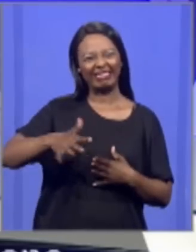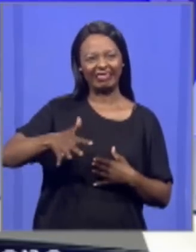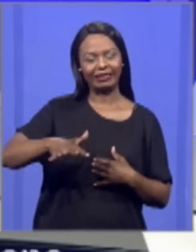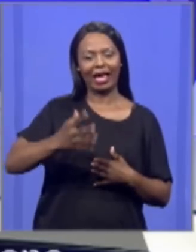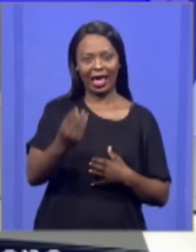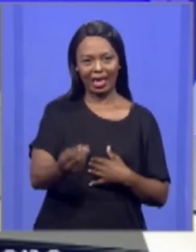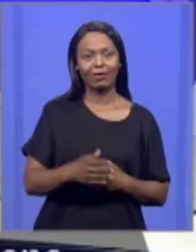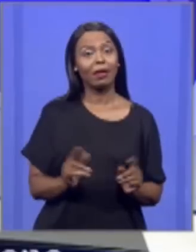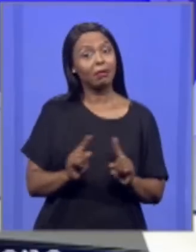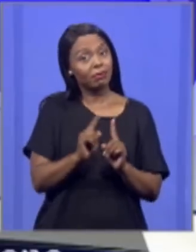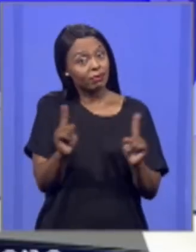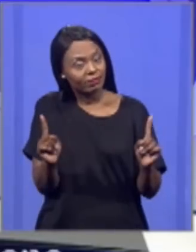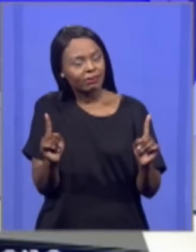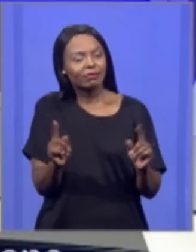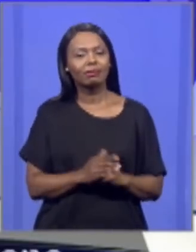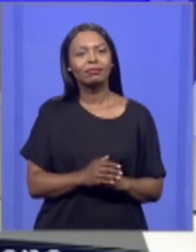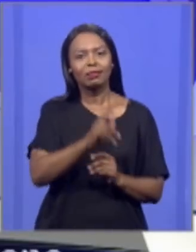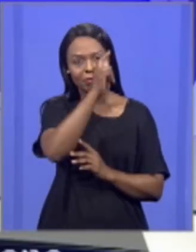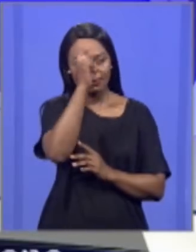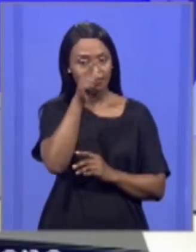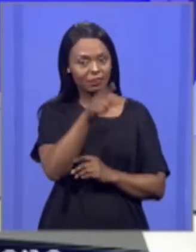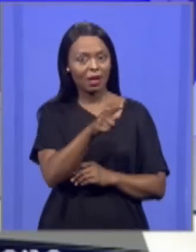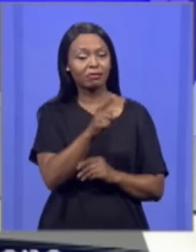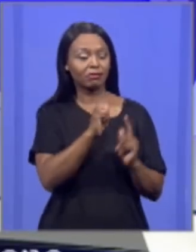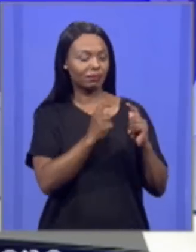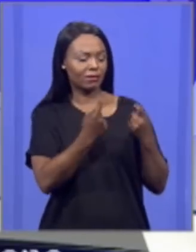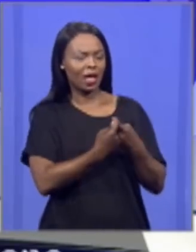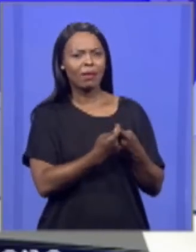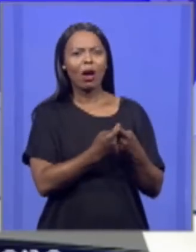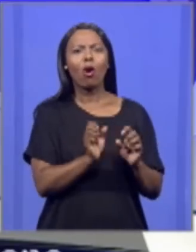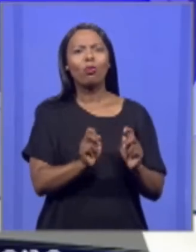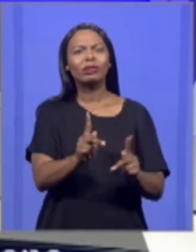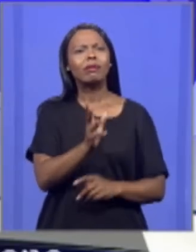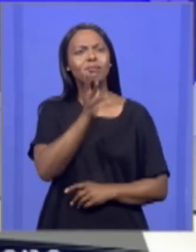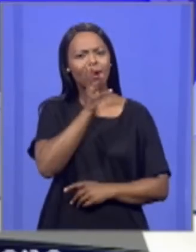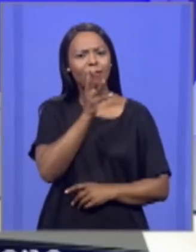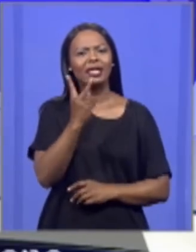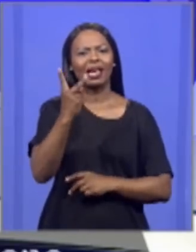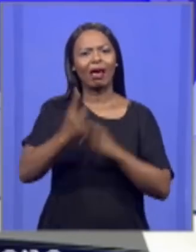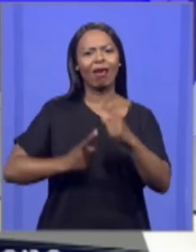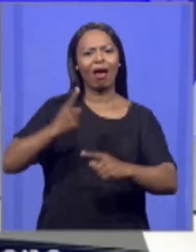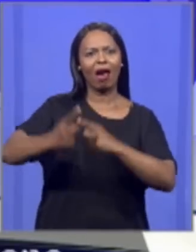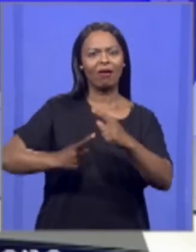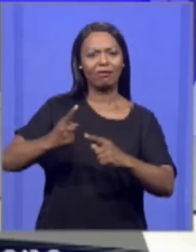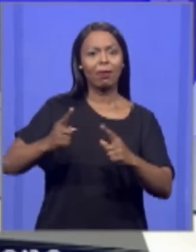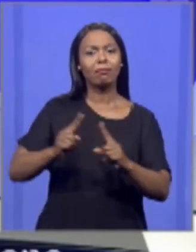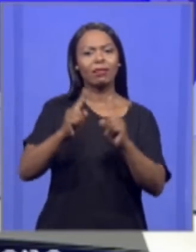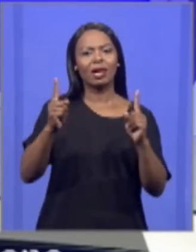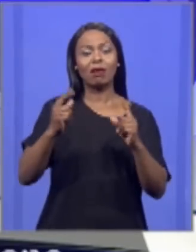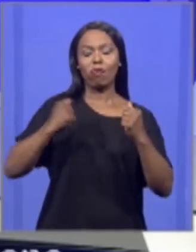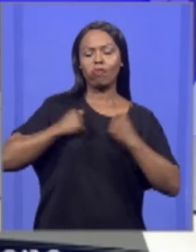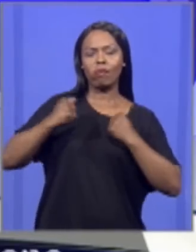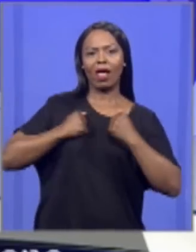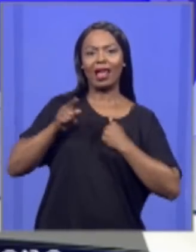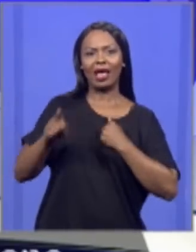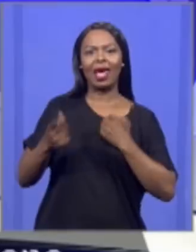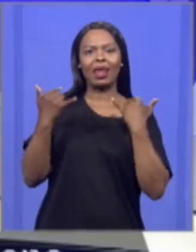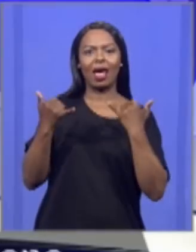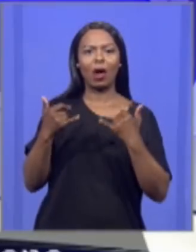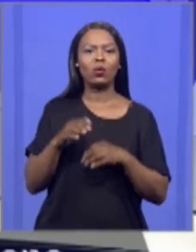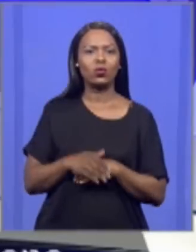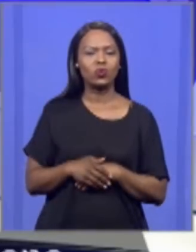tekateka. Le ge go le bjalo bafana ba bile le menyetla e mentši go karolo ya bobedi e fela leboto la Rwanda